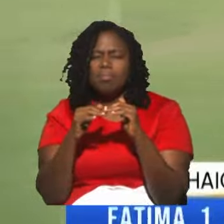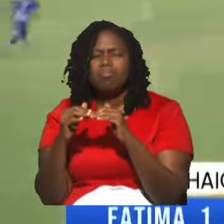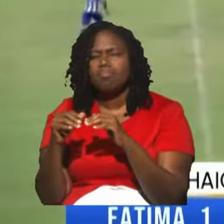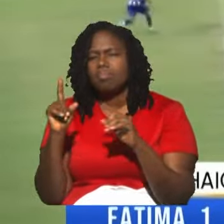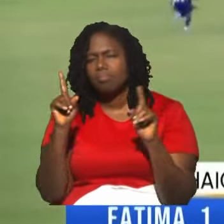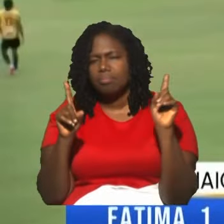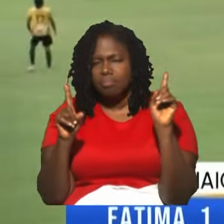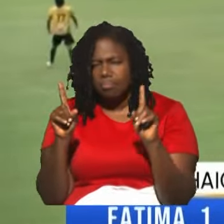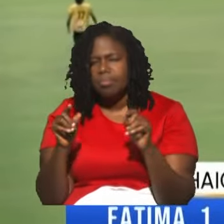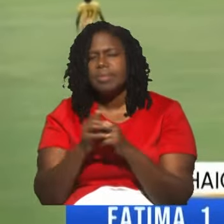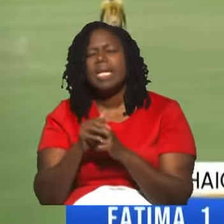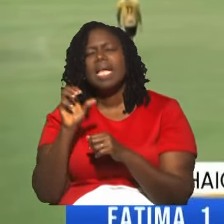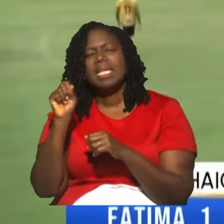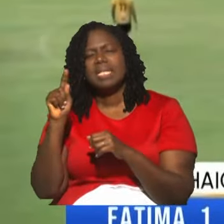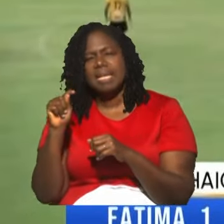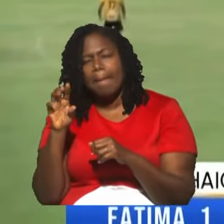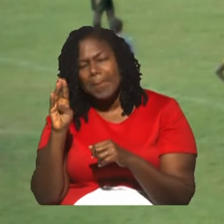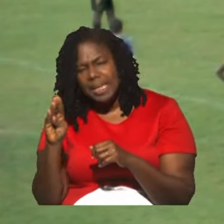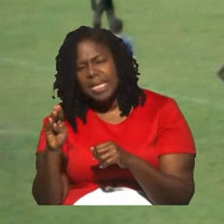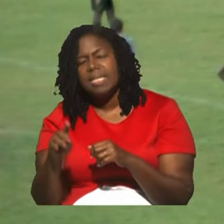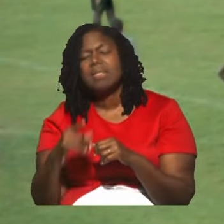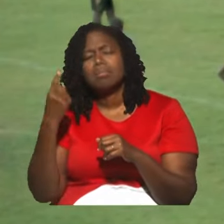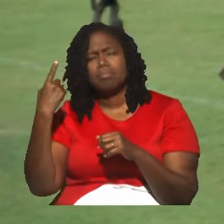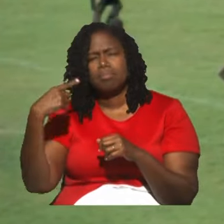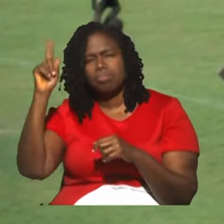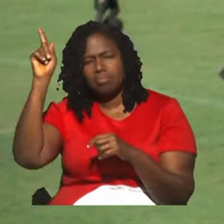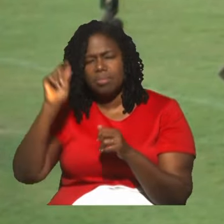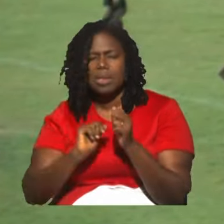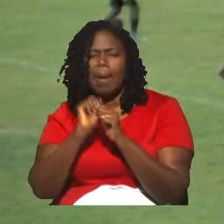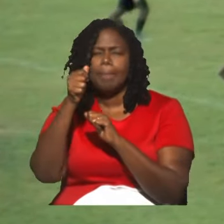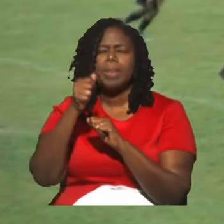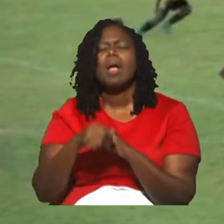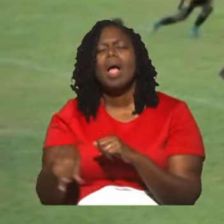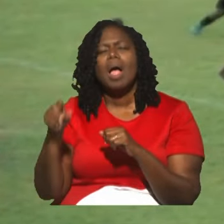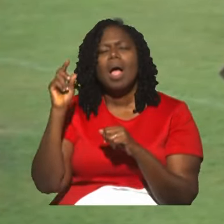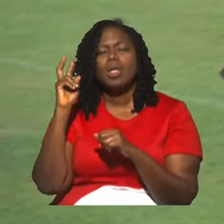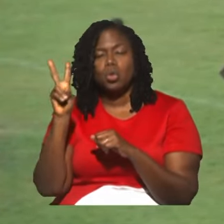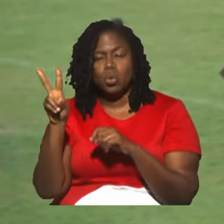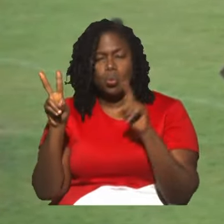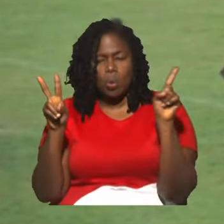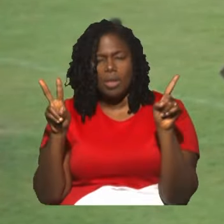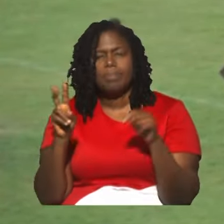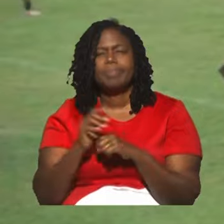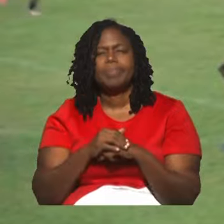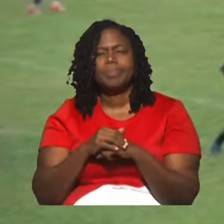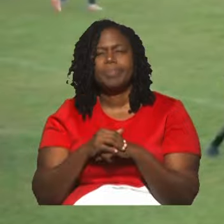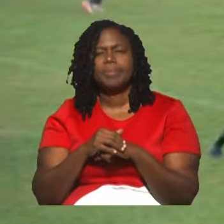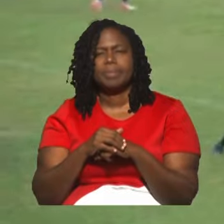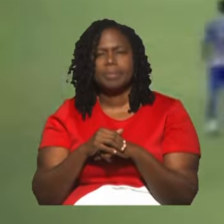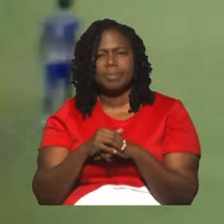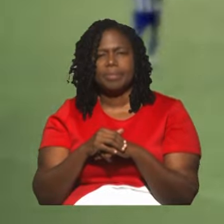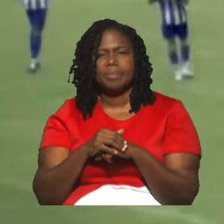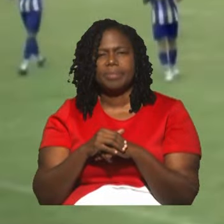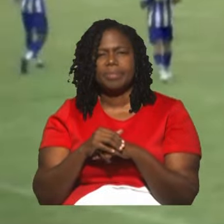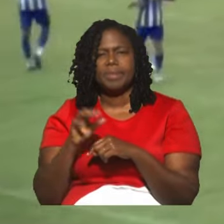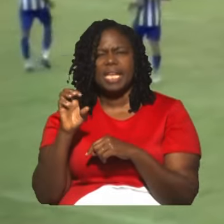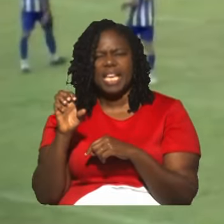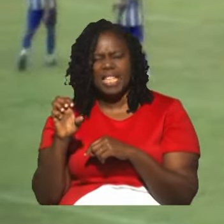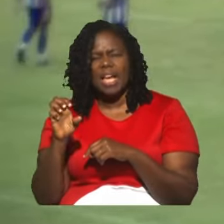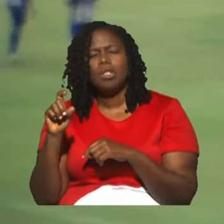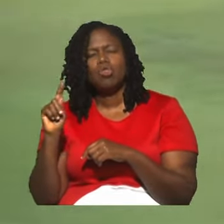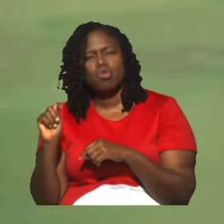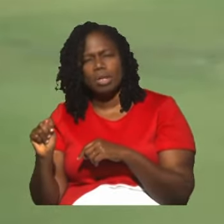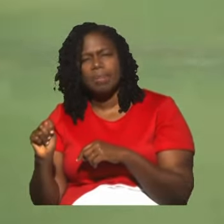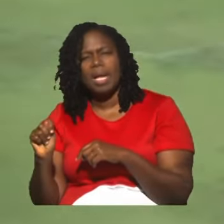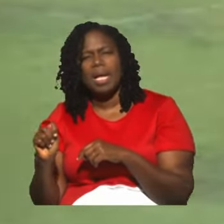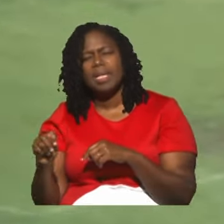Benedict's took the lead when Garcia got his second from the penalty spot to make it 2-1. Ethan Trotman would seal the victory